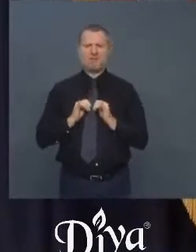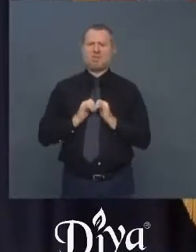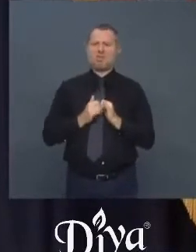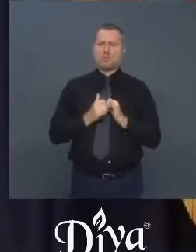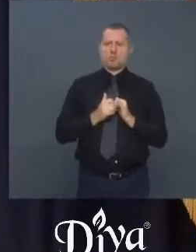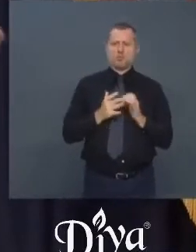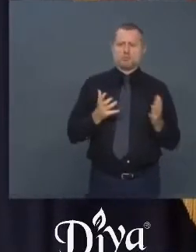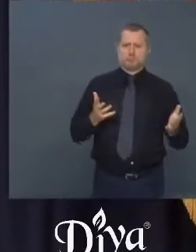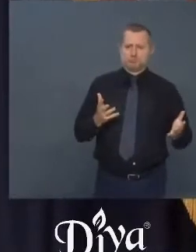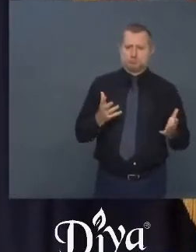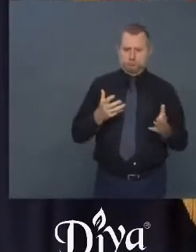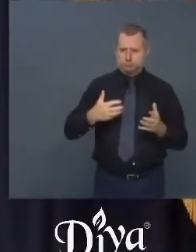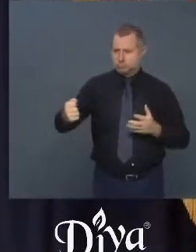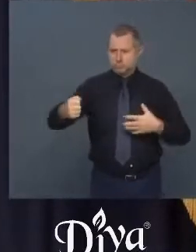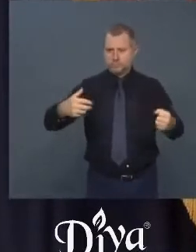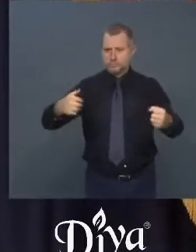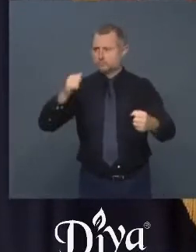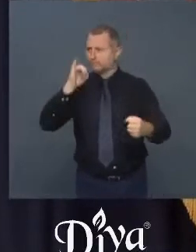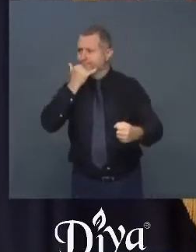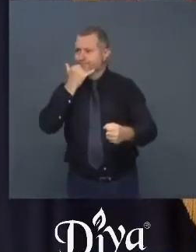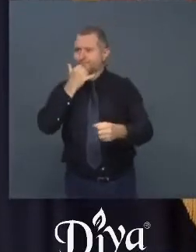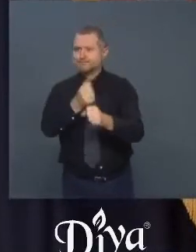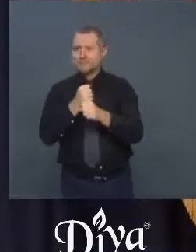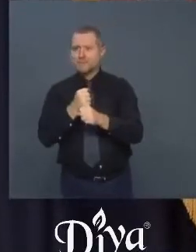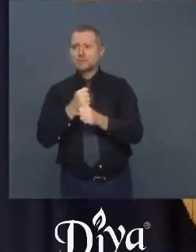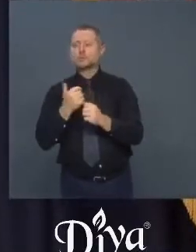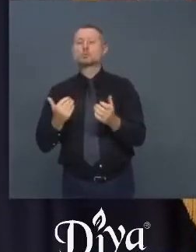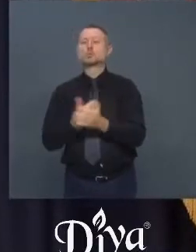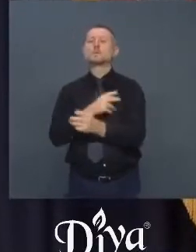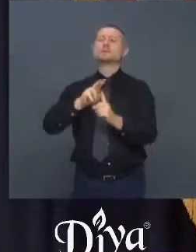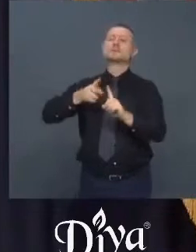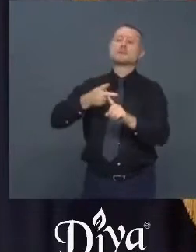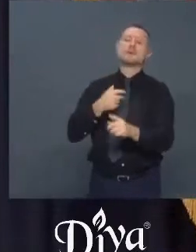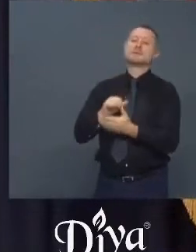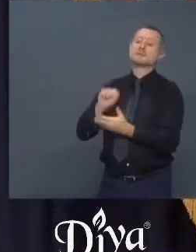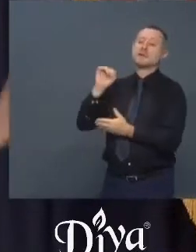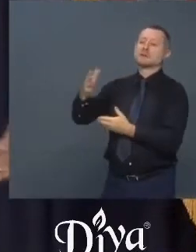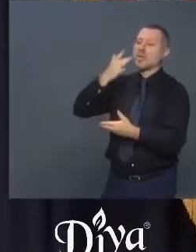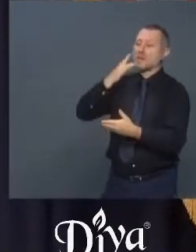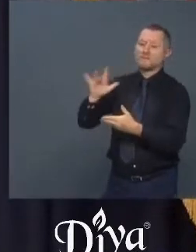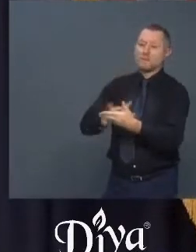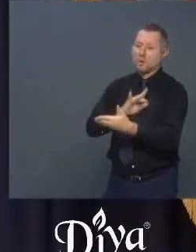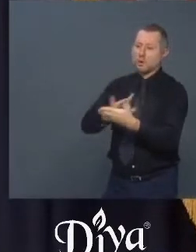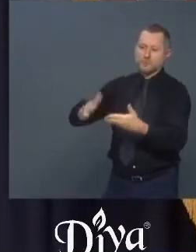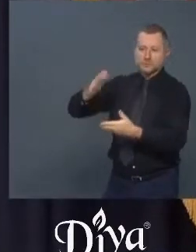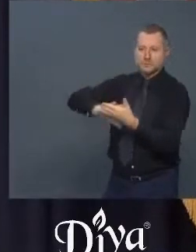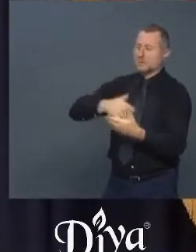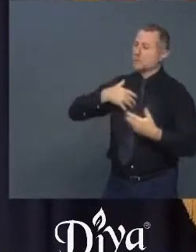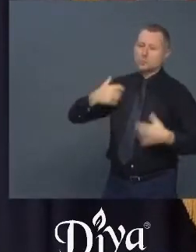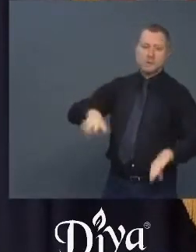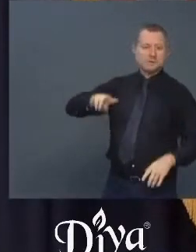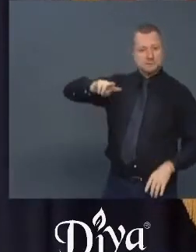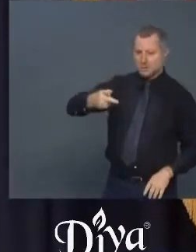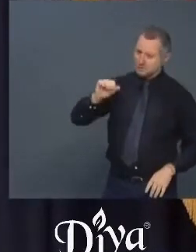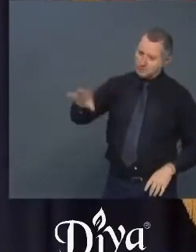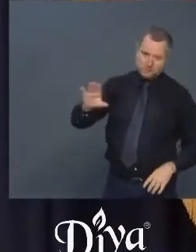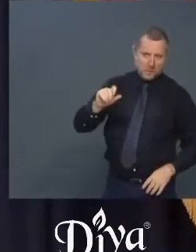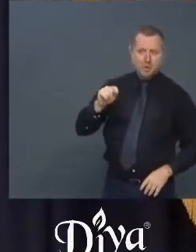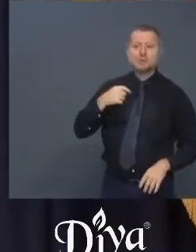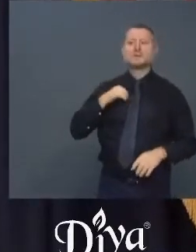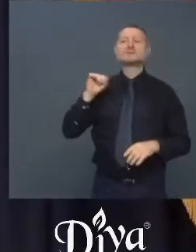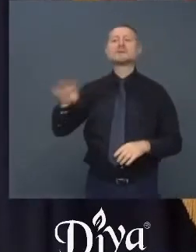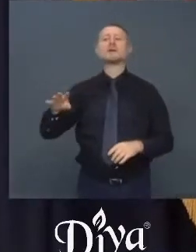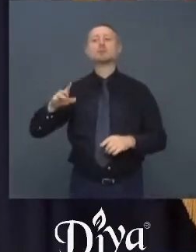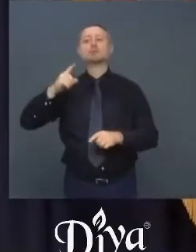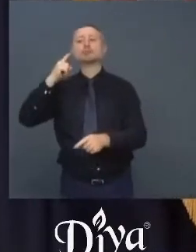got those ballots new envelopes, so that you're not in a situation where you're sending additional ballots, but you're sending the person the correct envelope. So they're in the